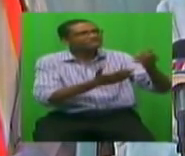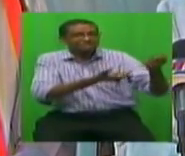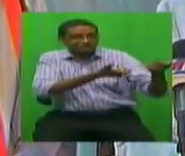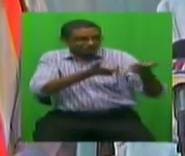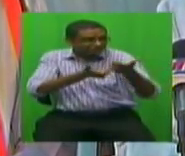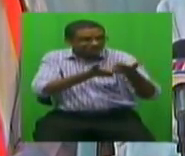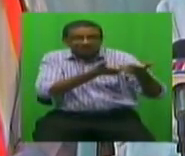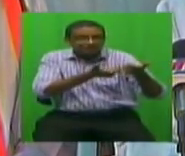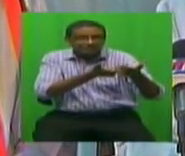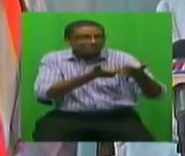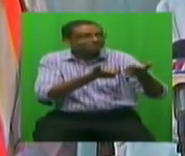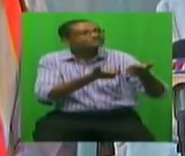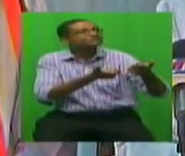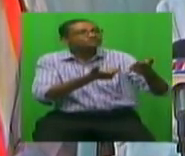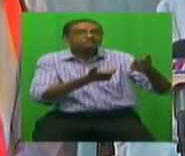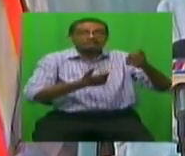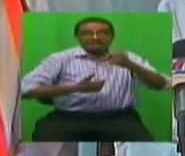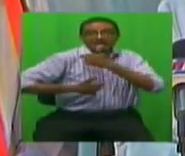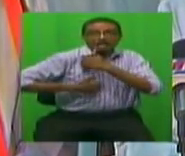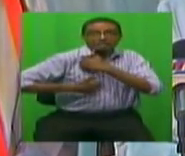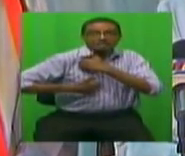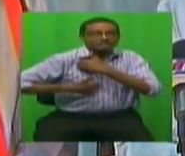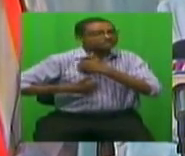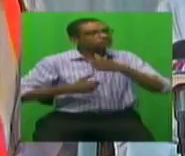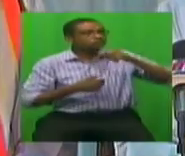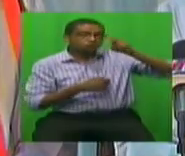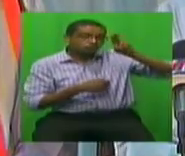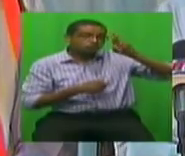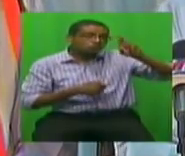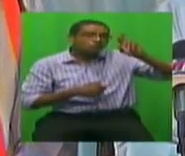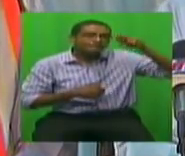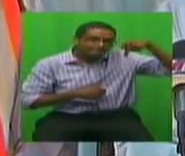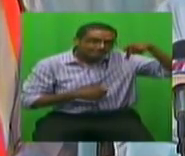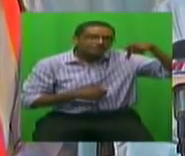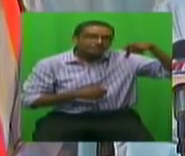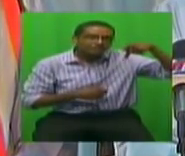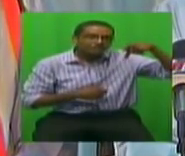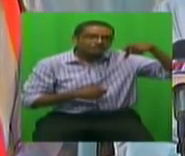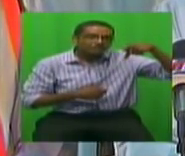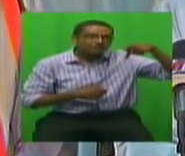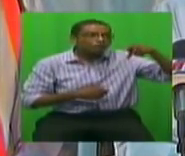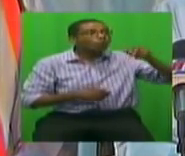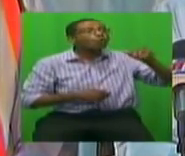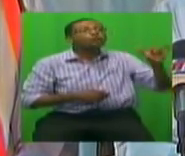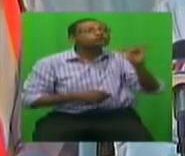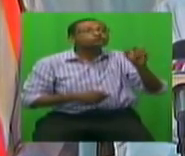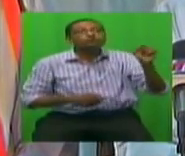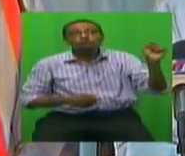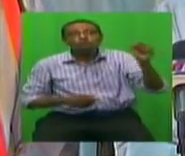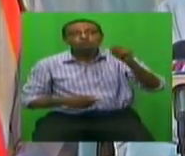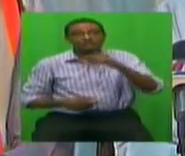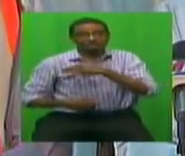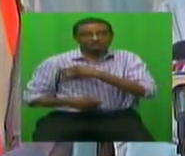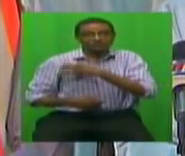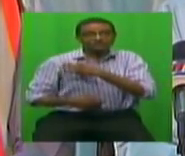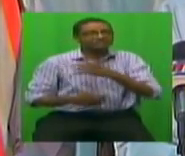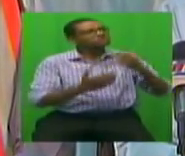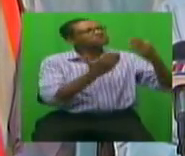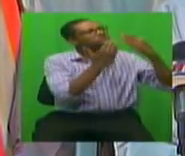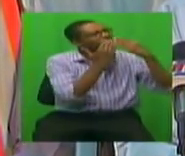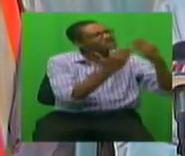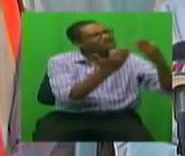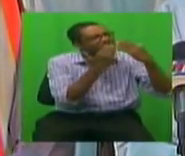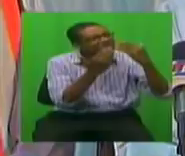corporations, the Trinidad and Tobago Defence Force, URP, and also volunteers who have gone into the various areas and are doing the cleanup. As